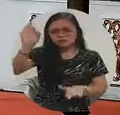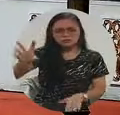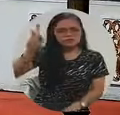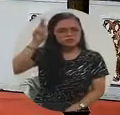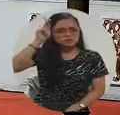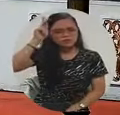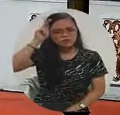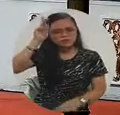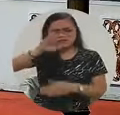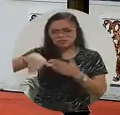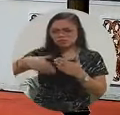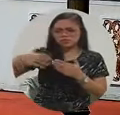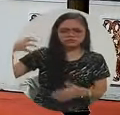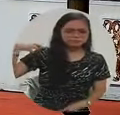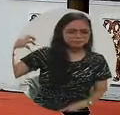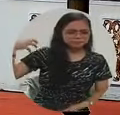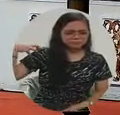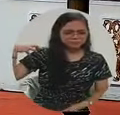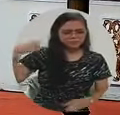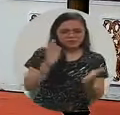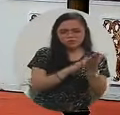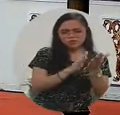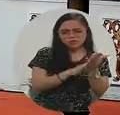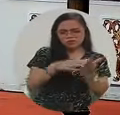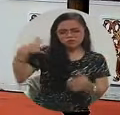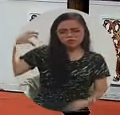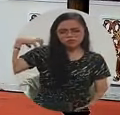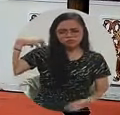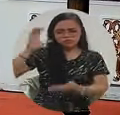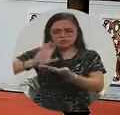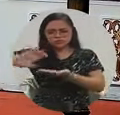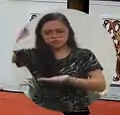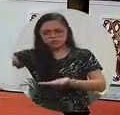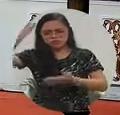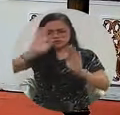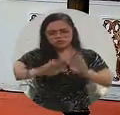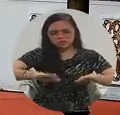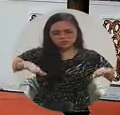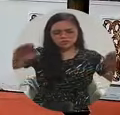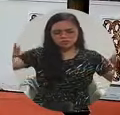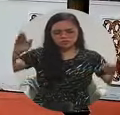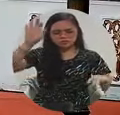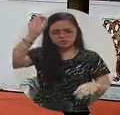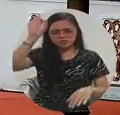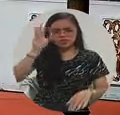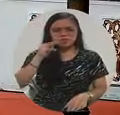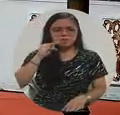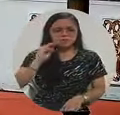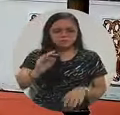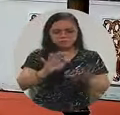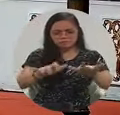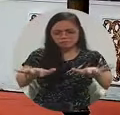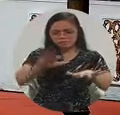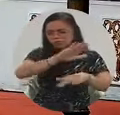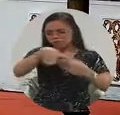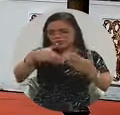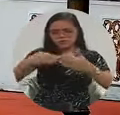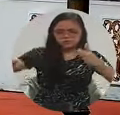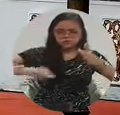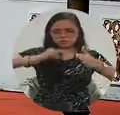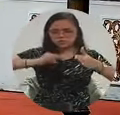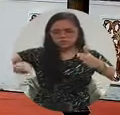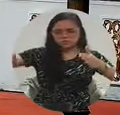Ken and the administration, Mom Ruth, the children. I pray for Mom Daisy and Mom Jenky and all